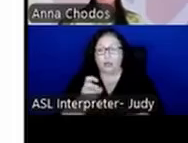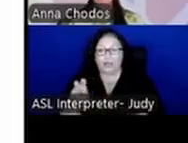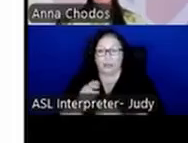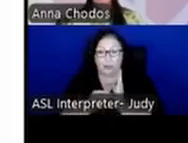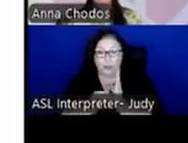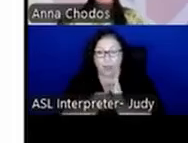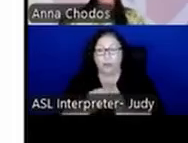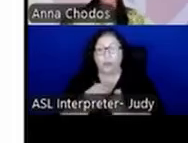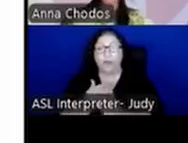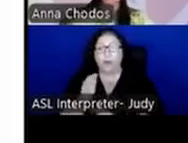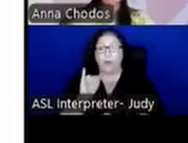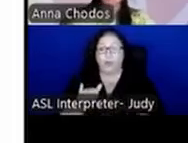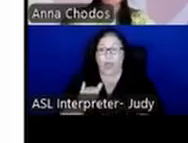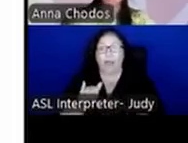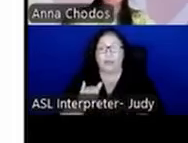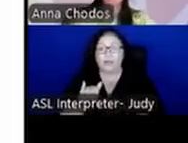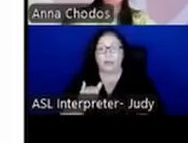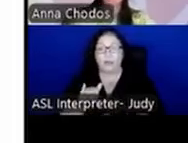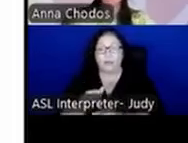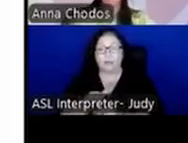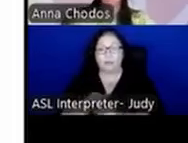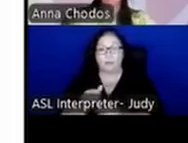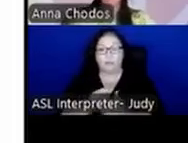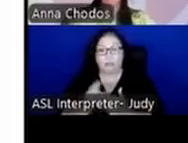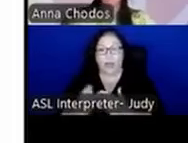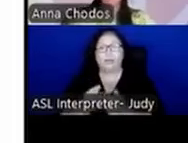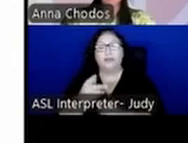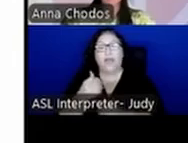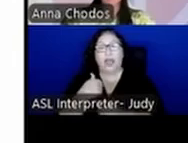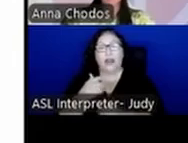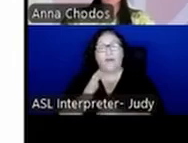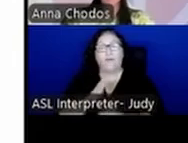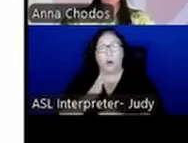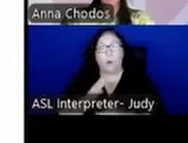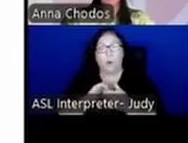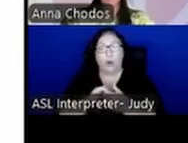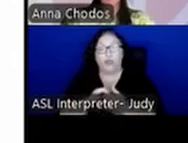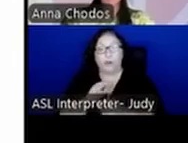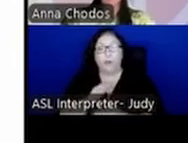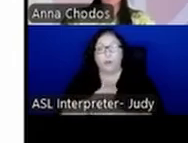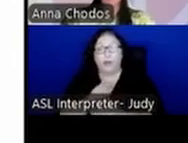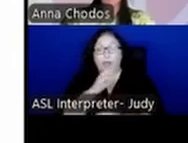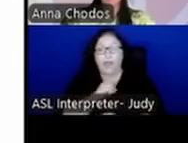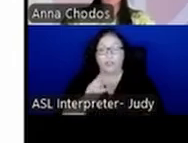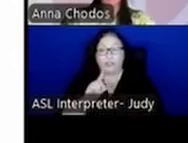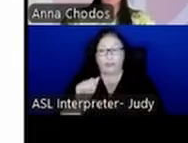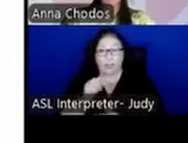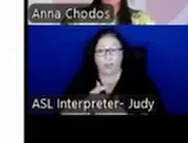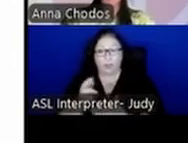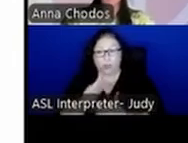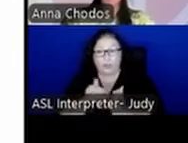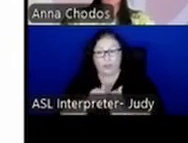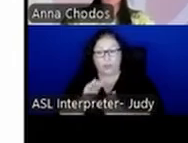formal partnership between the Aging and Disability Resource Centers and hospitals that was developed so that there was a